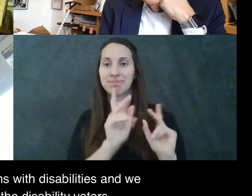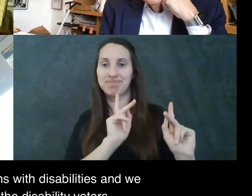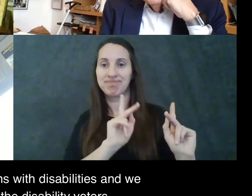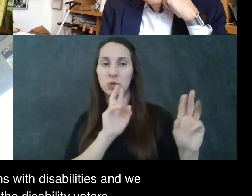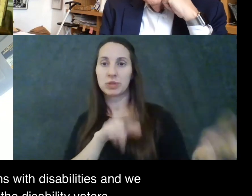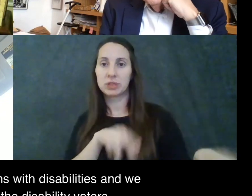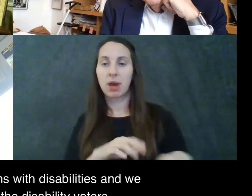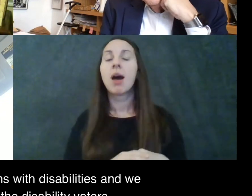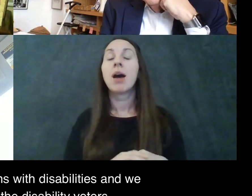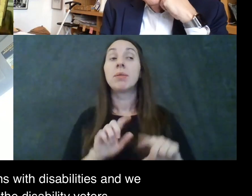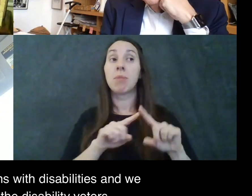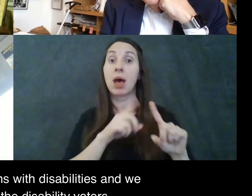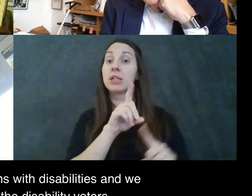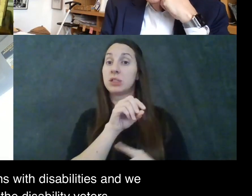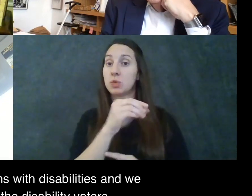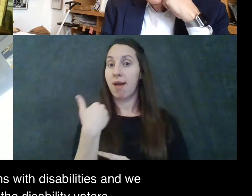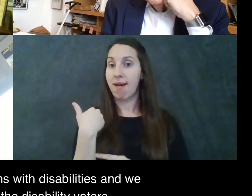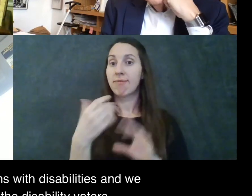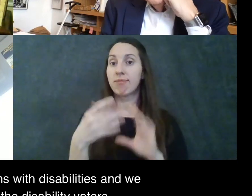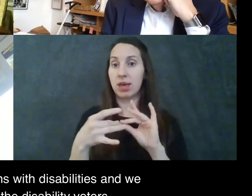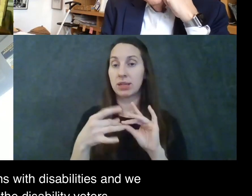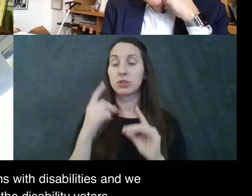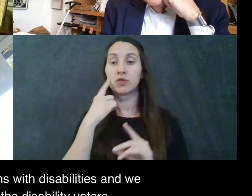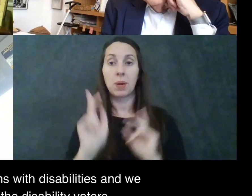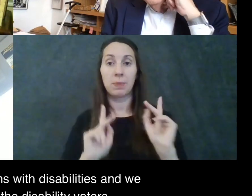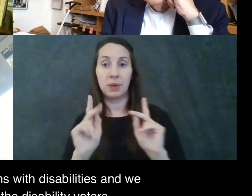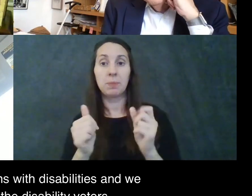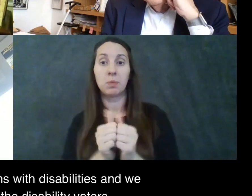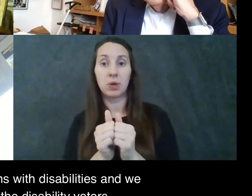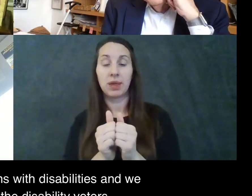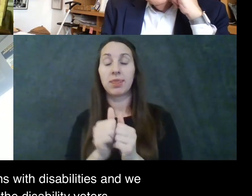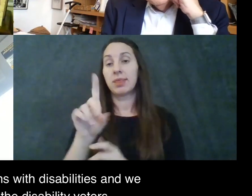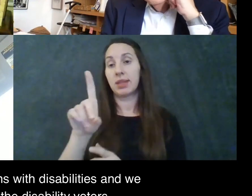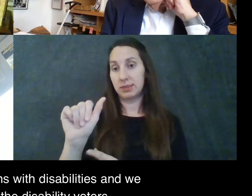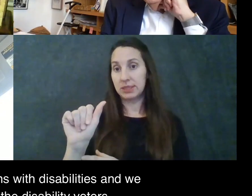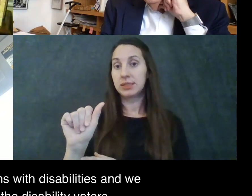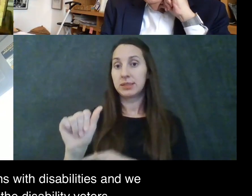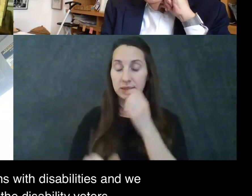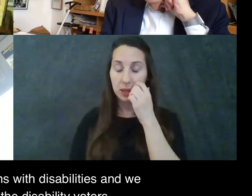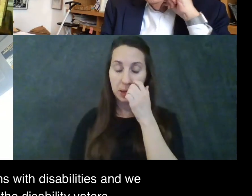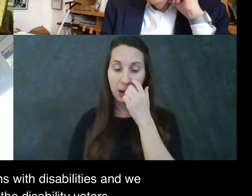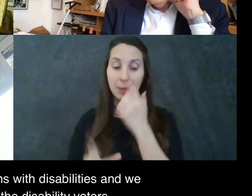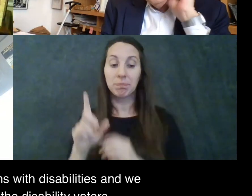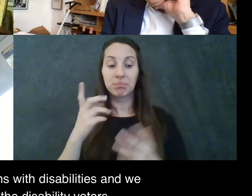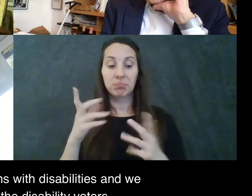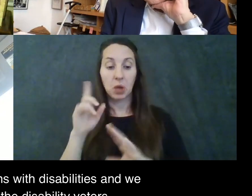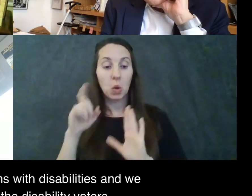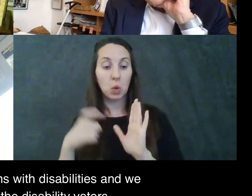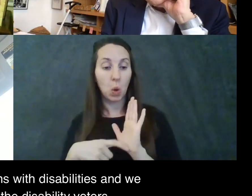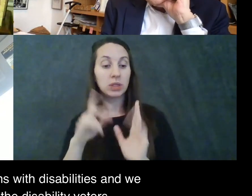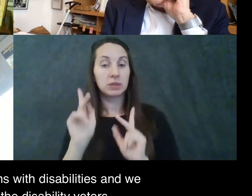to persons with disabilities, and we did notice that the disability voters